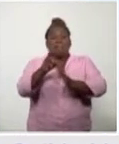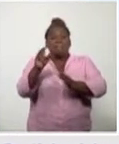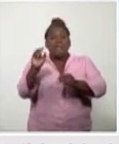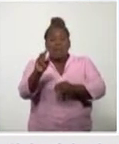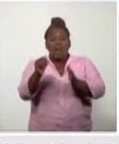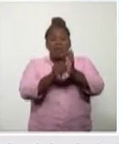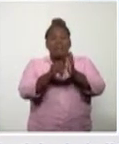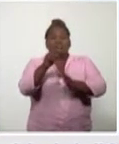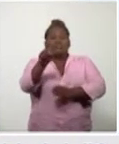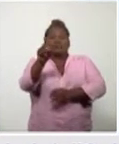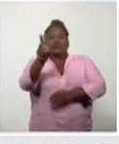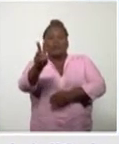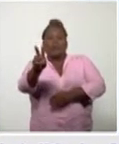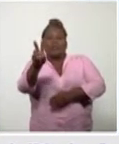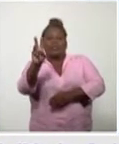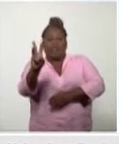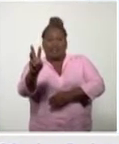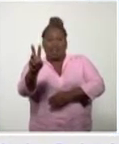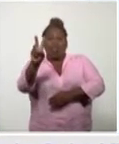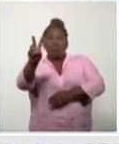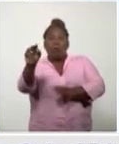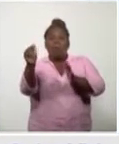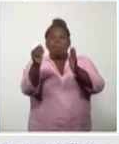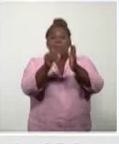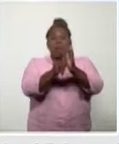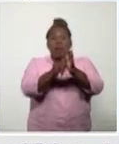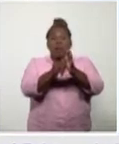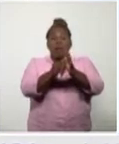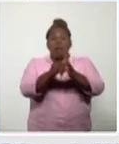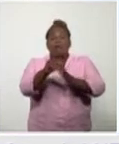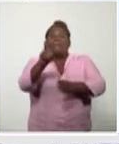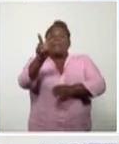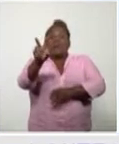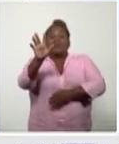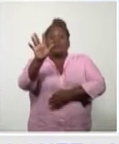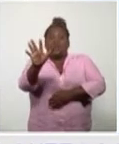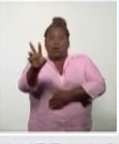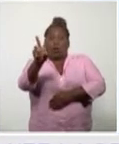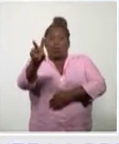103,123 samples, and of that study,